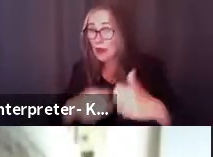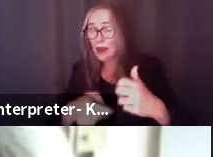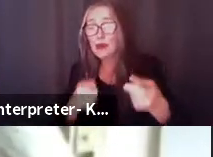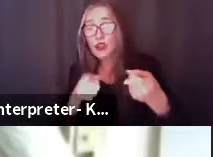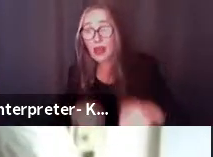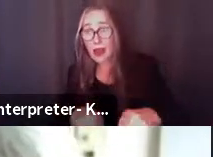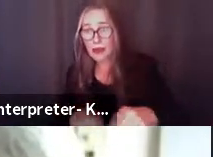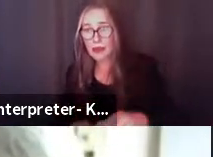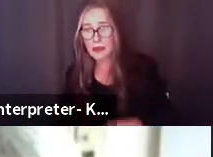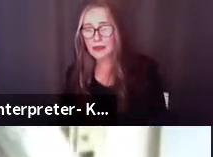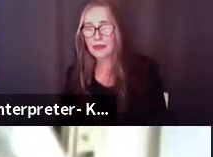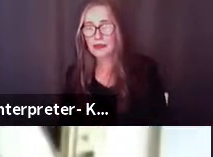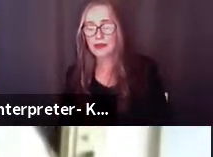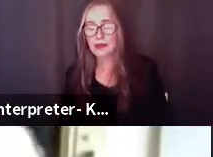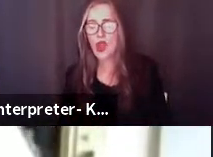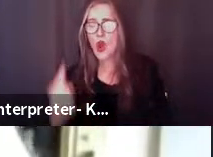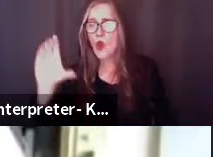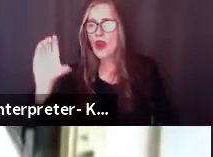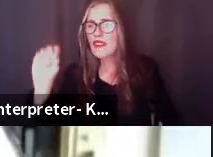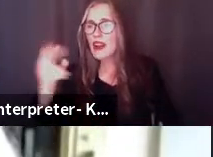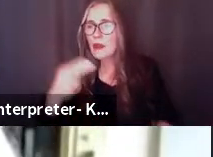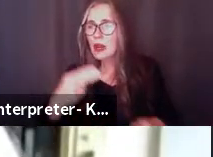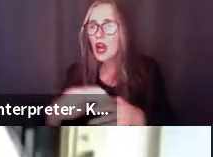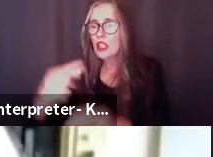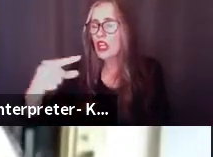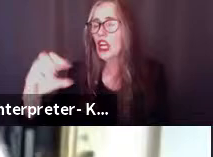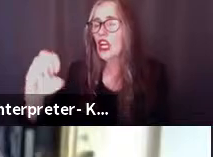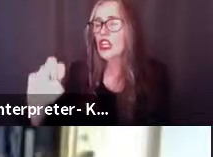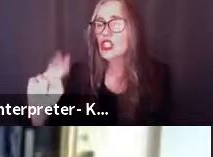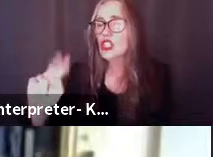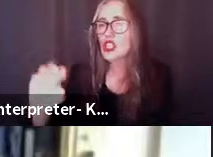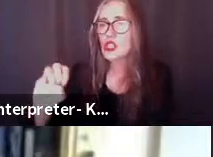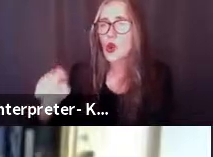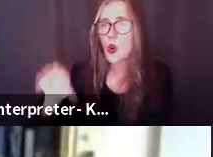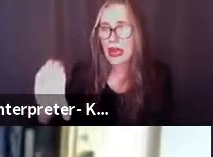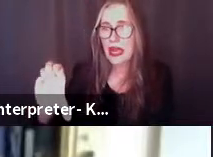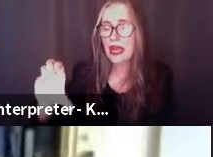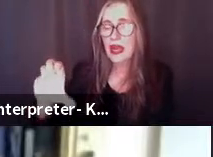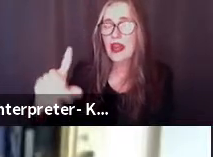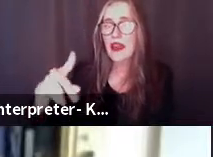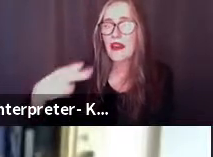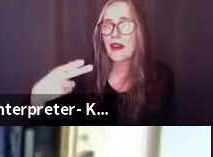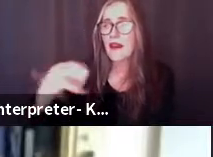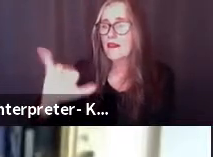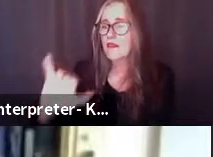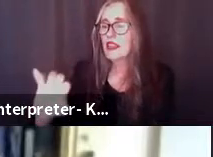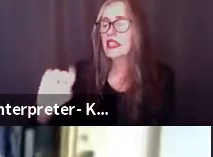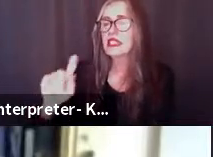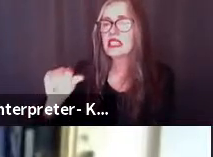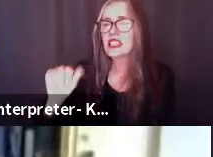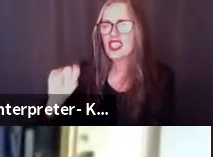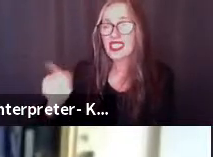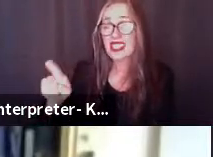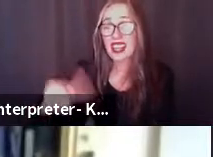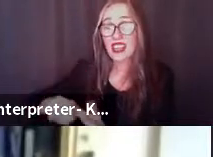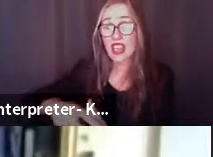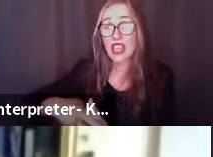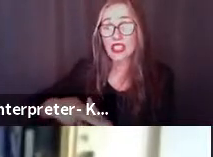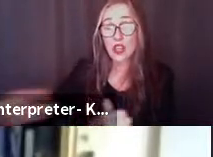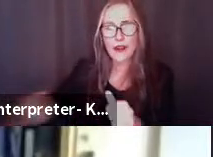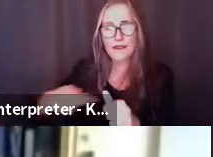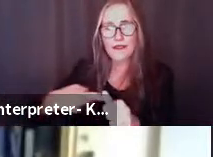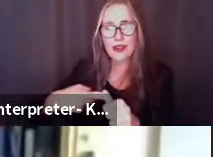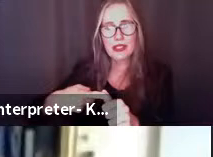one of these companies is called genomic prediction and it started out offering tests for what they termed